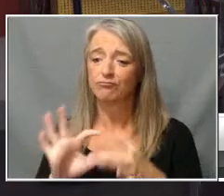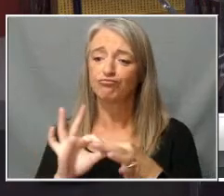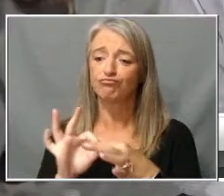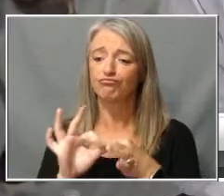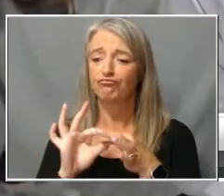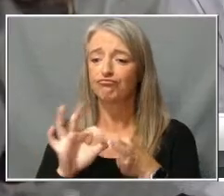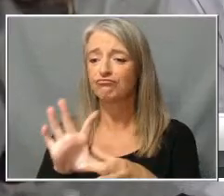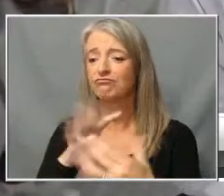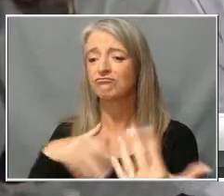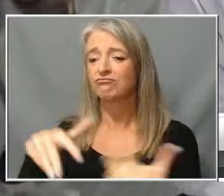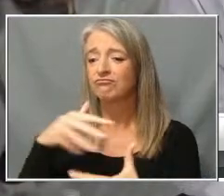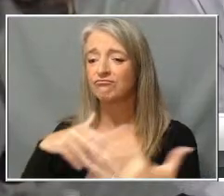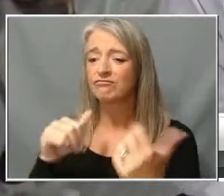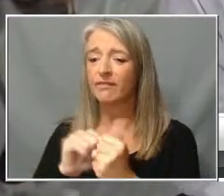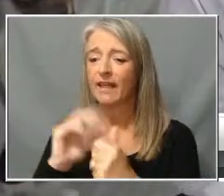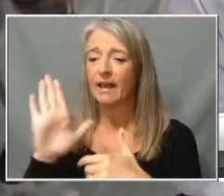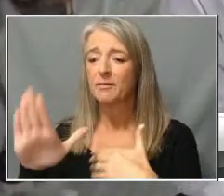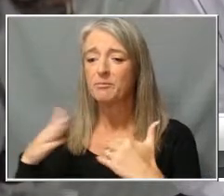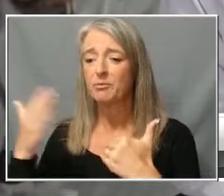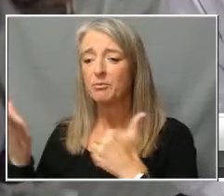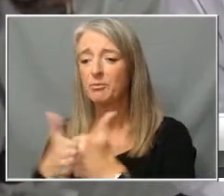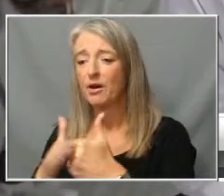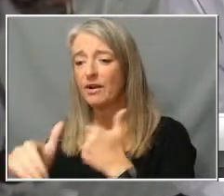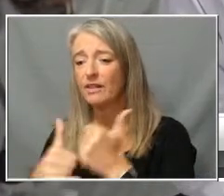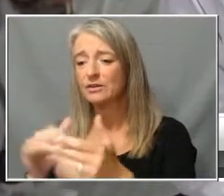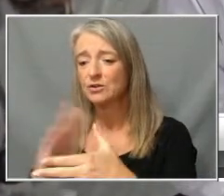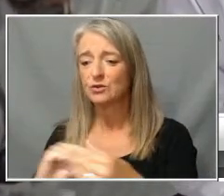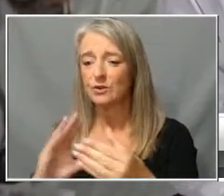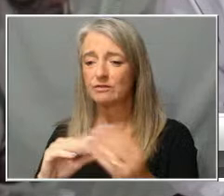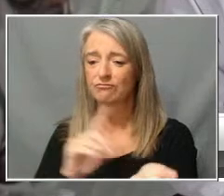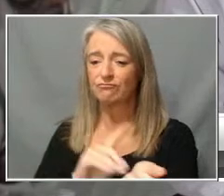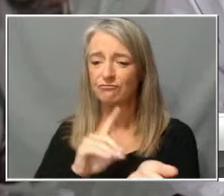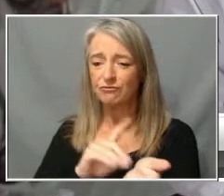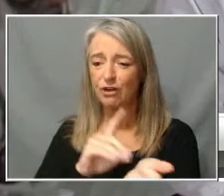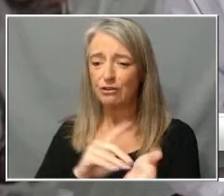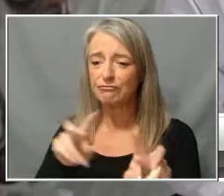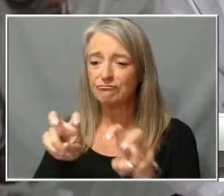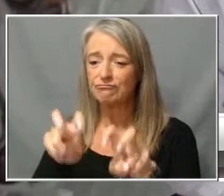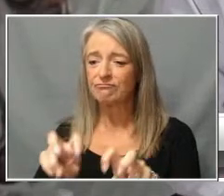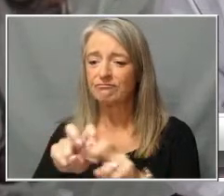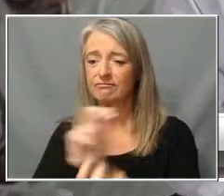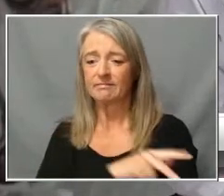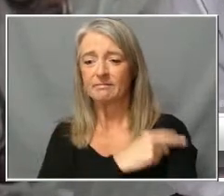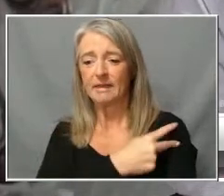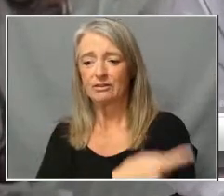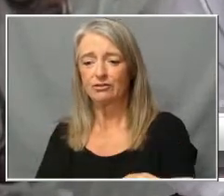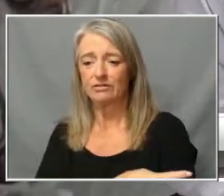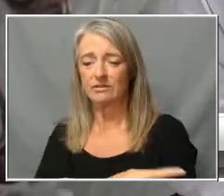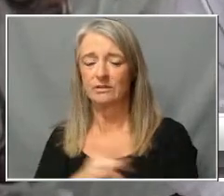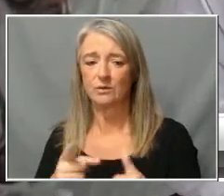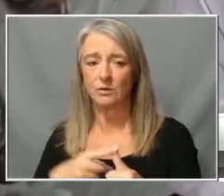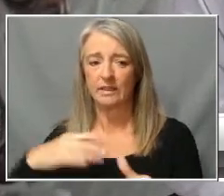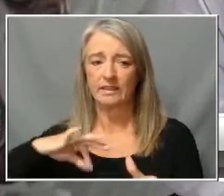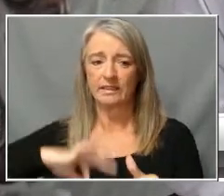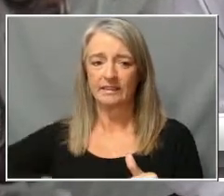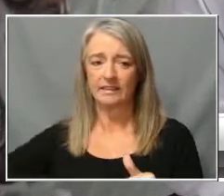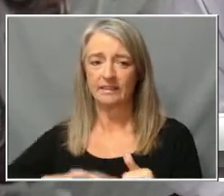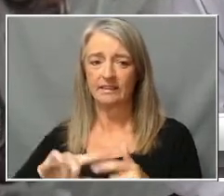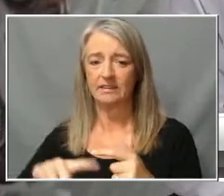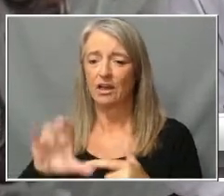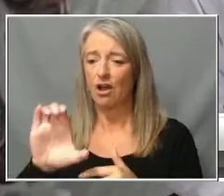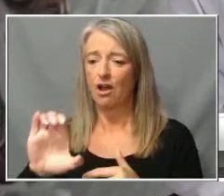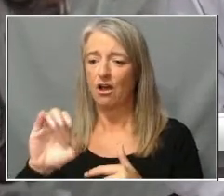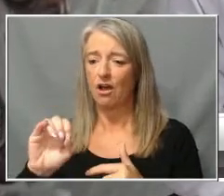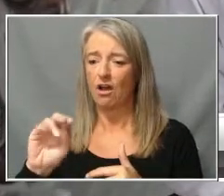this side of that story. So, yeah. I bet. Dr. Rosenthal, what's it like to just sit with your patient? Well, one of the benefits of being an oncologist, especially